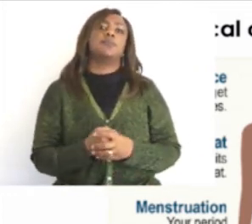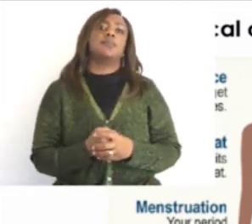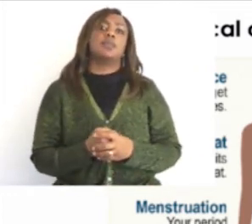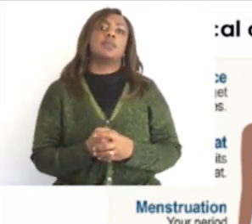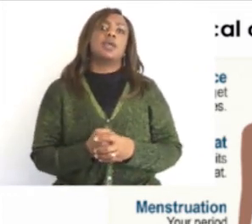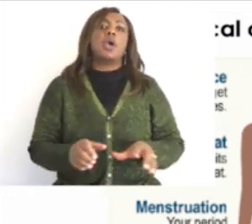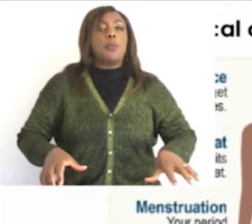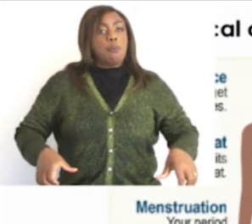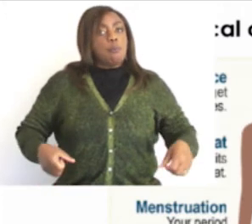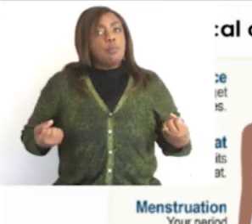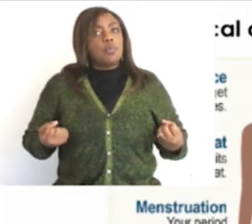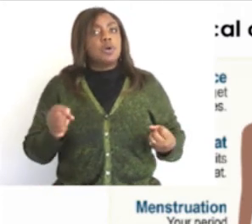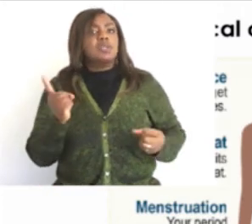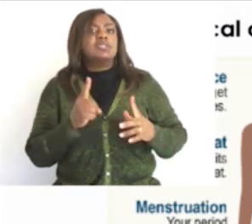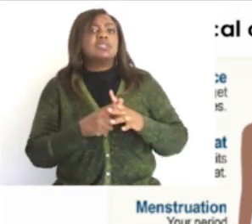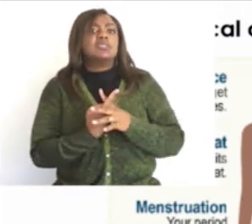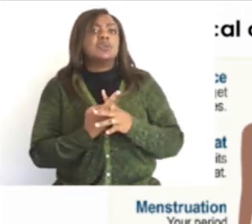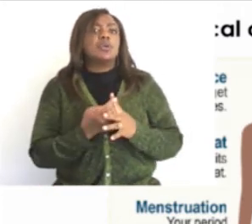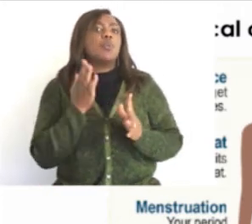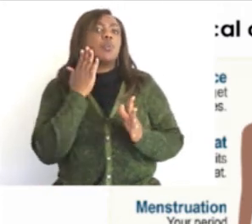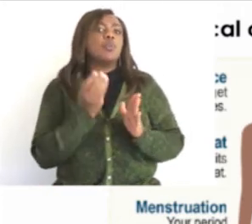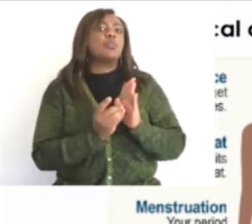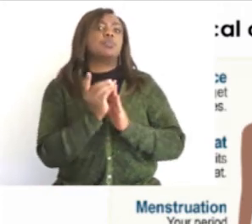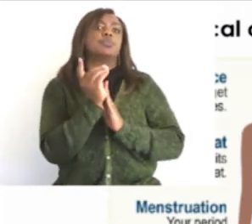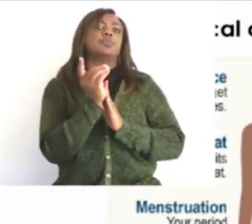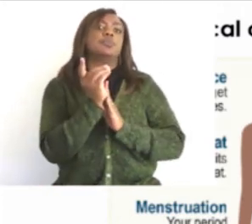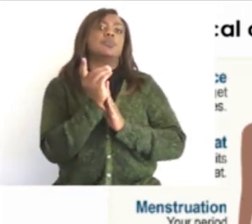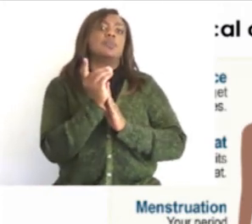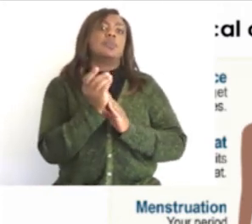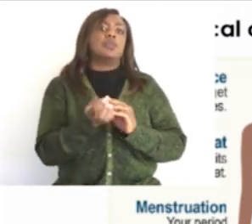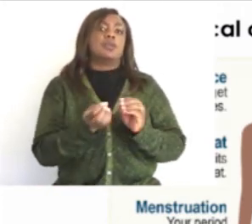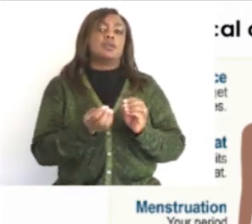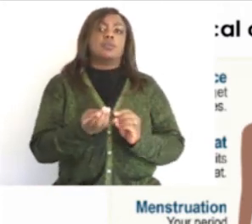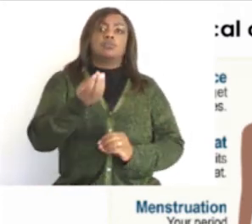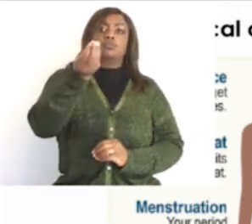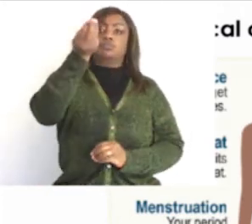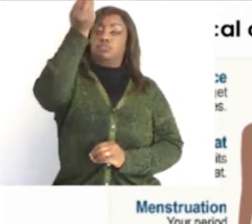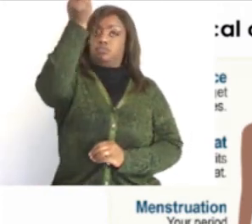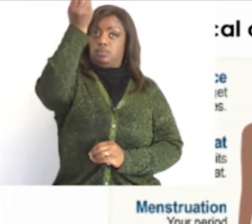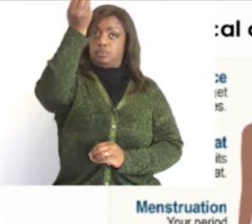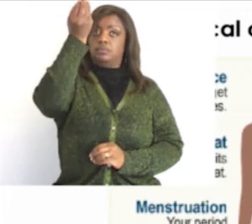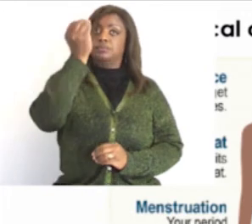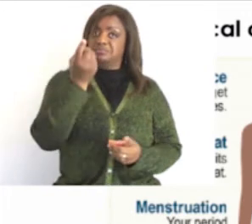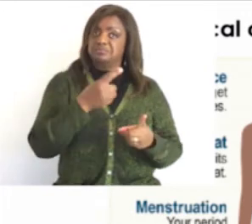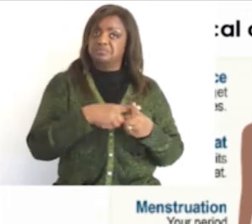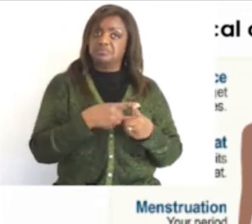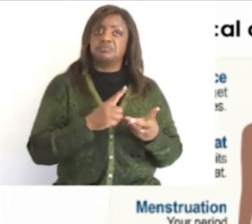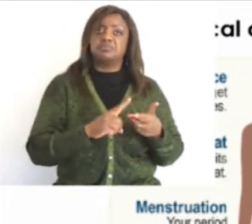or at boys. What happened to boys during puberty? Height, they also get taller, just like